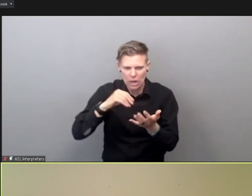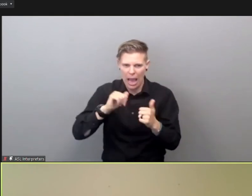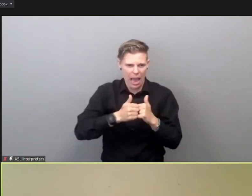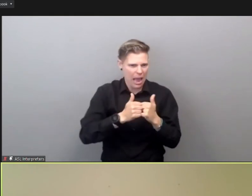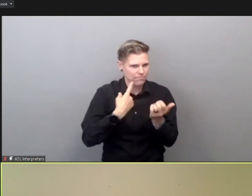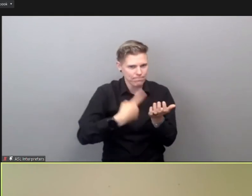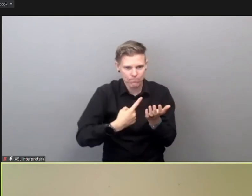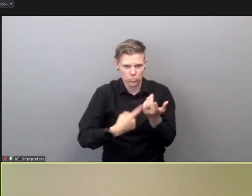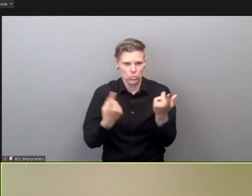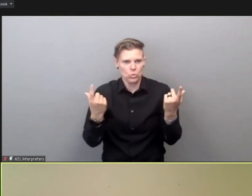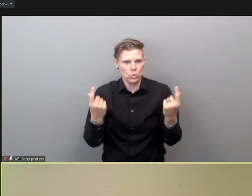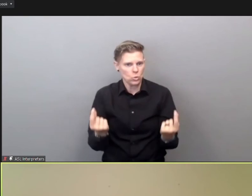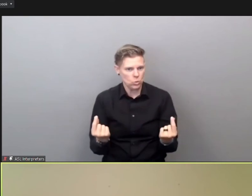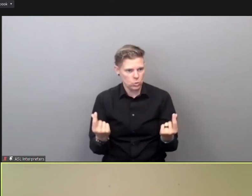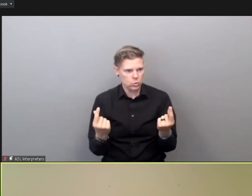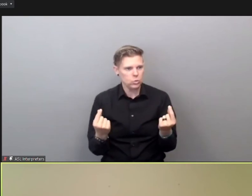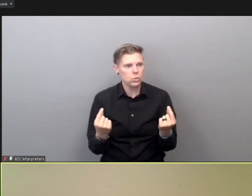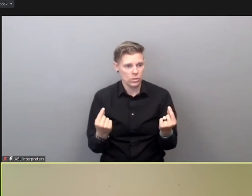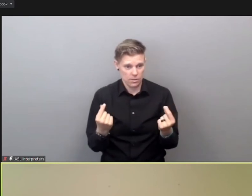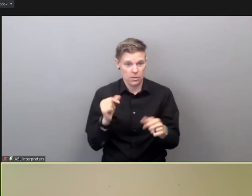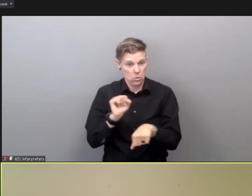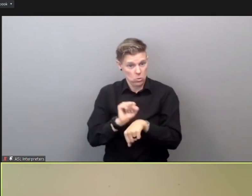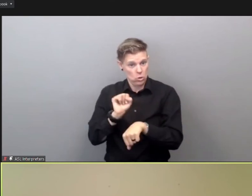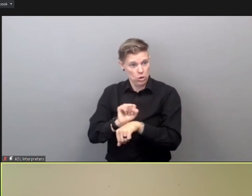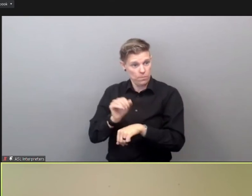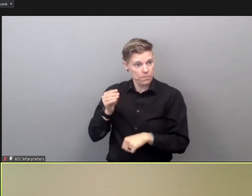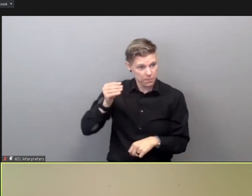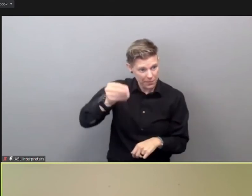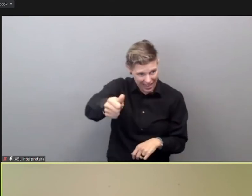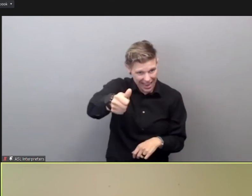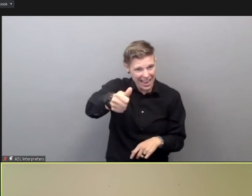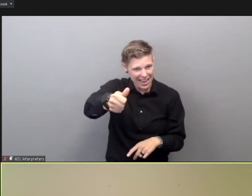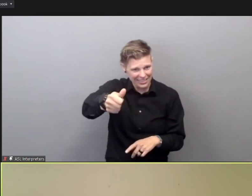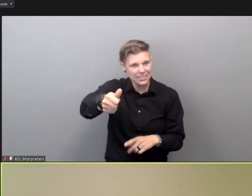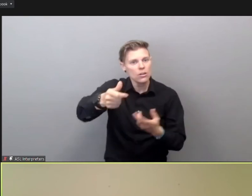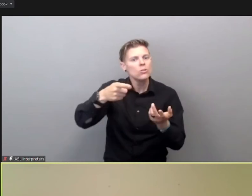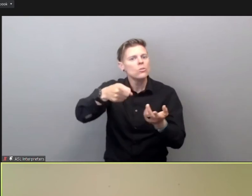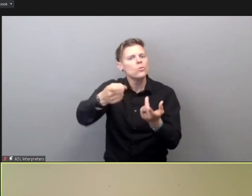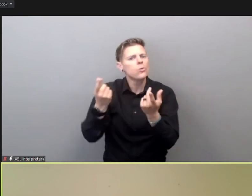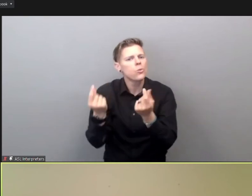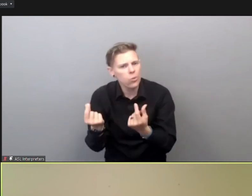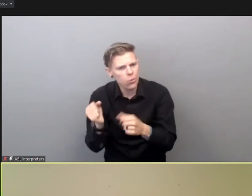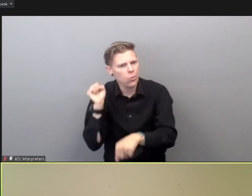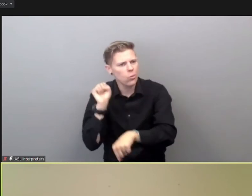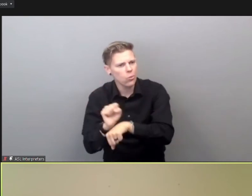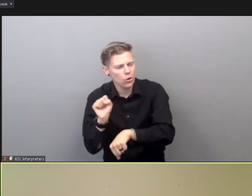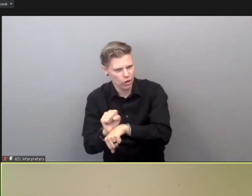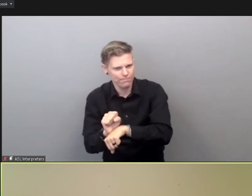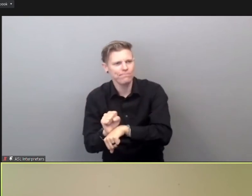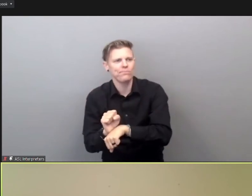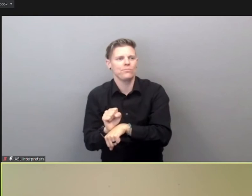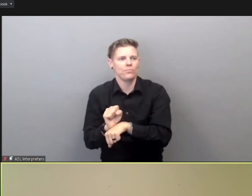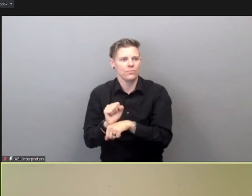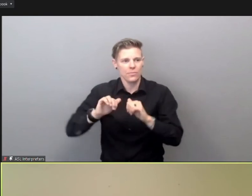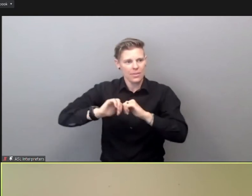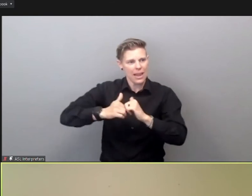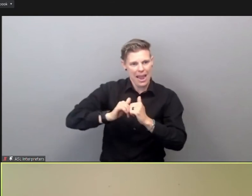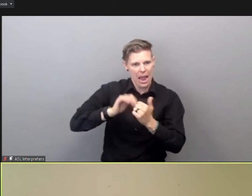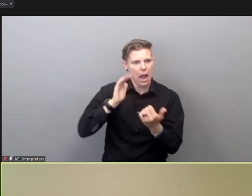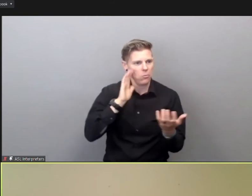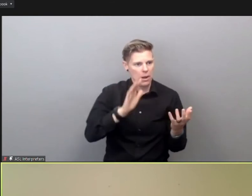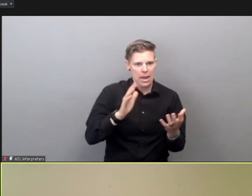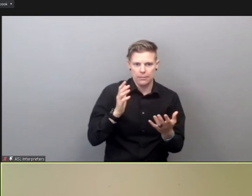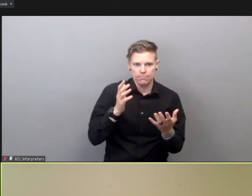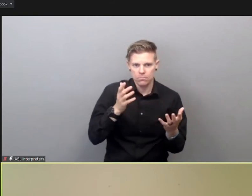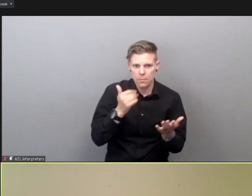wages that would really occur over a period of time, and what kind of risks that's going to present, to employers on all